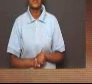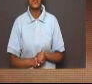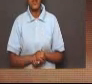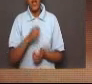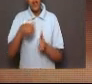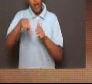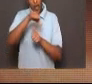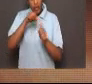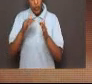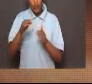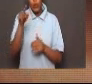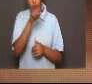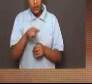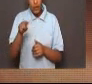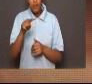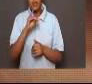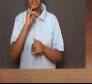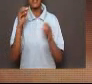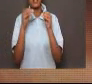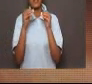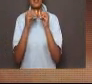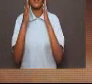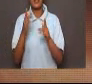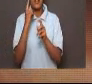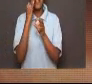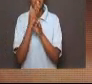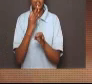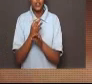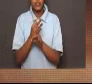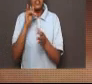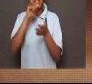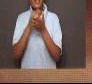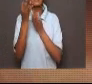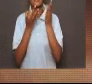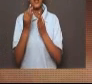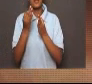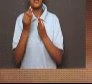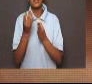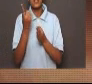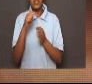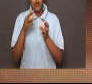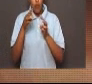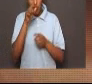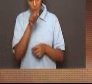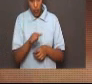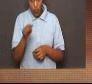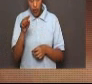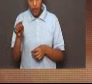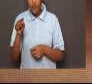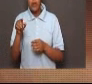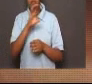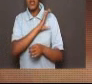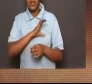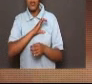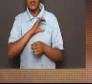An atomic orbital is a mathematical function that describes the wave behavior